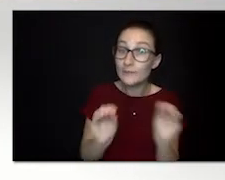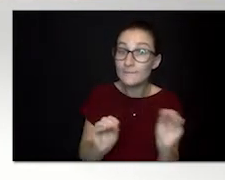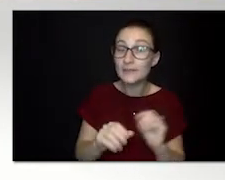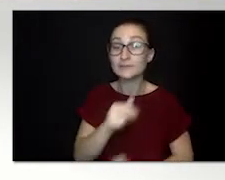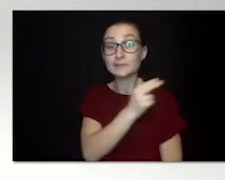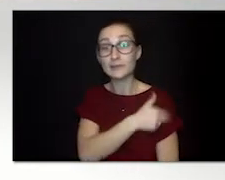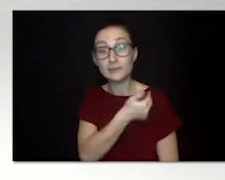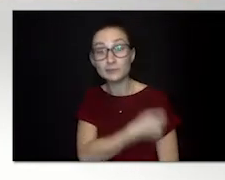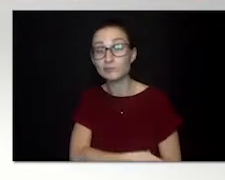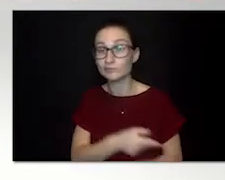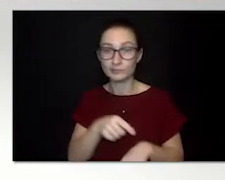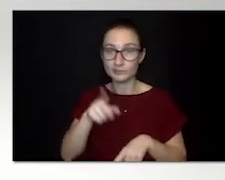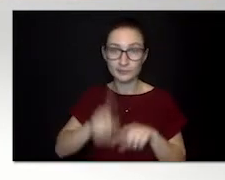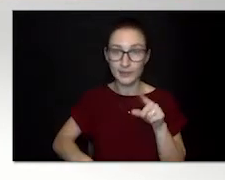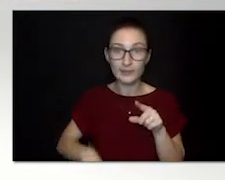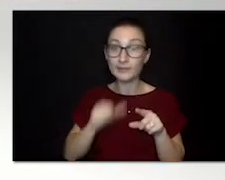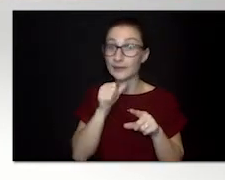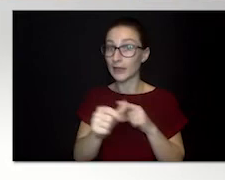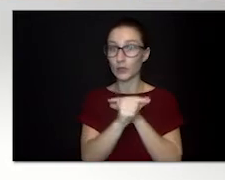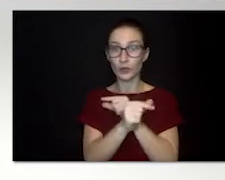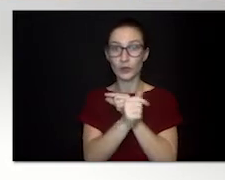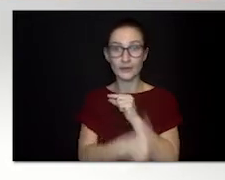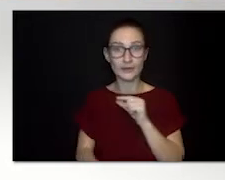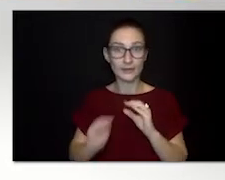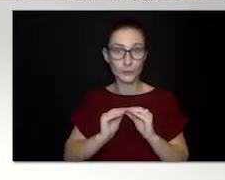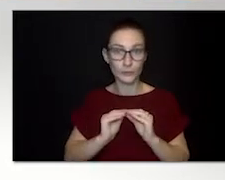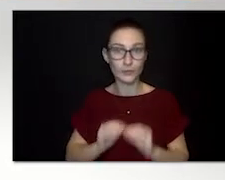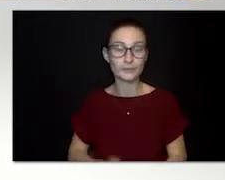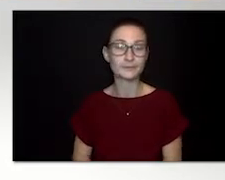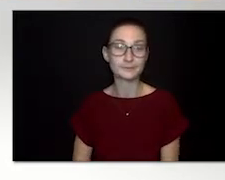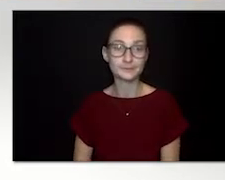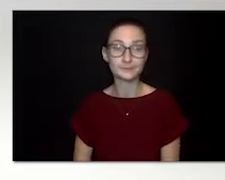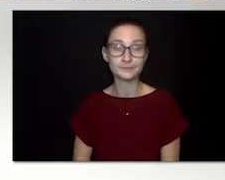supposed to give them information because they are no longer their guardian.